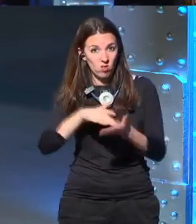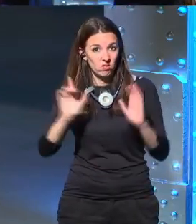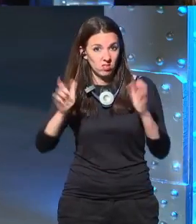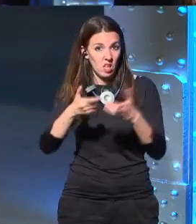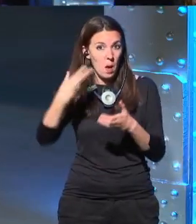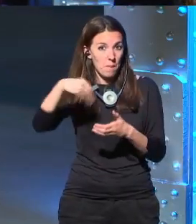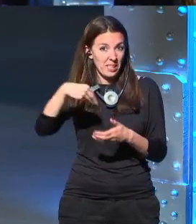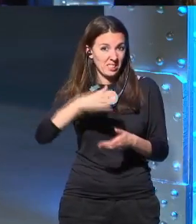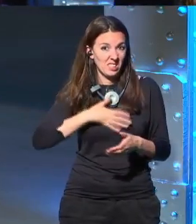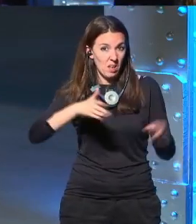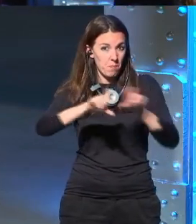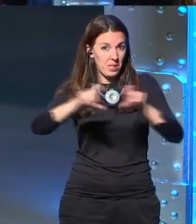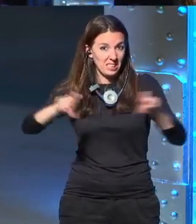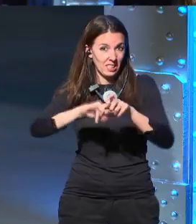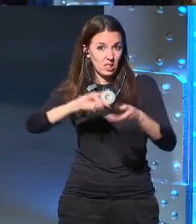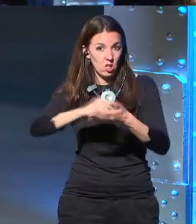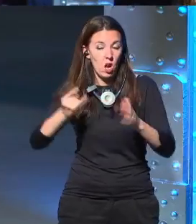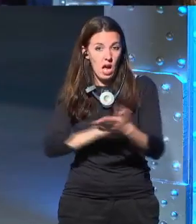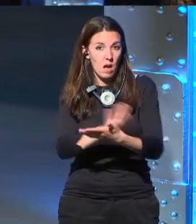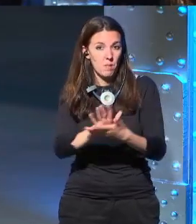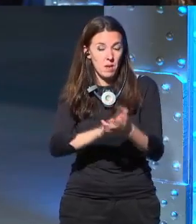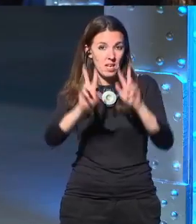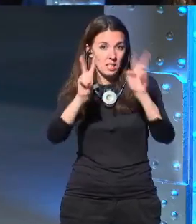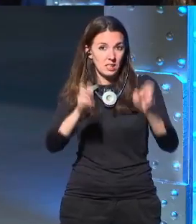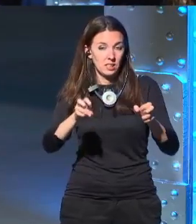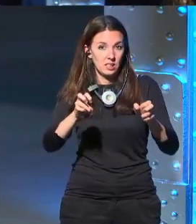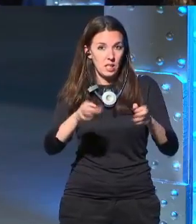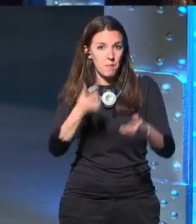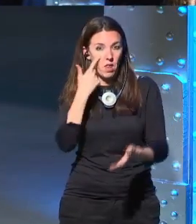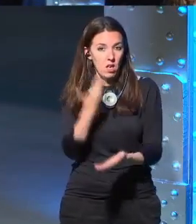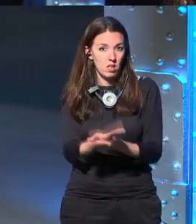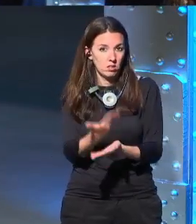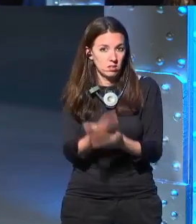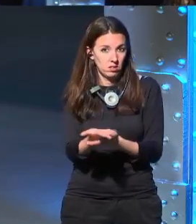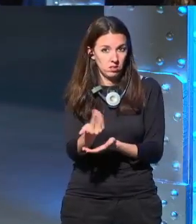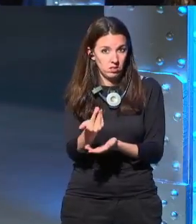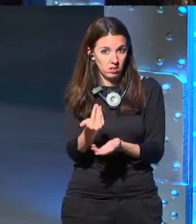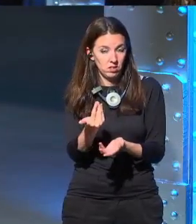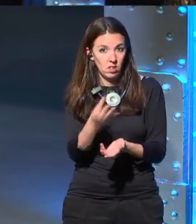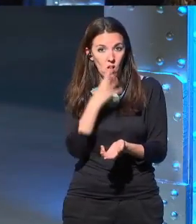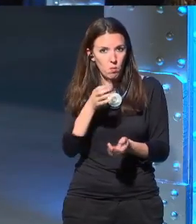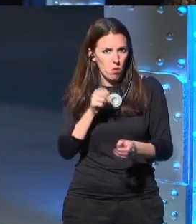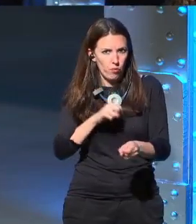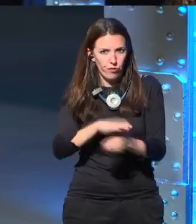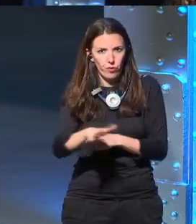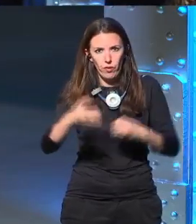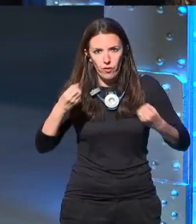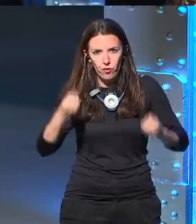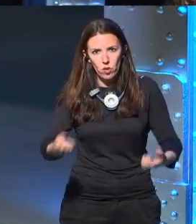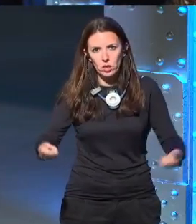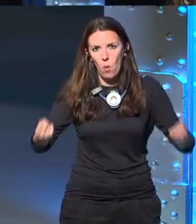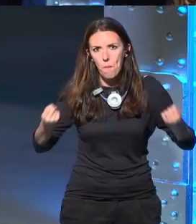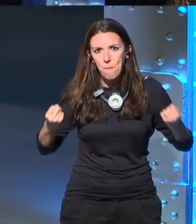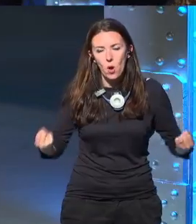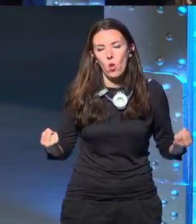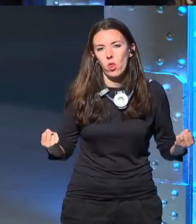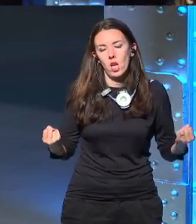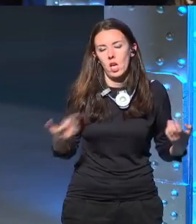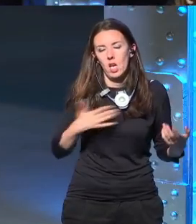he met with the main technological companies and CEOs, spoke about the